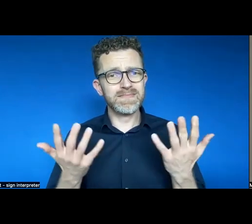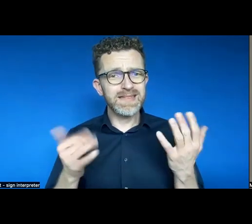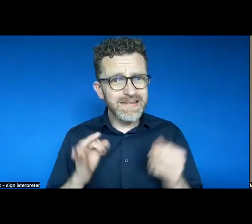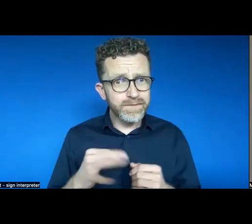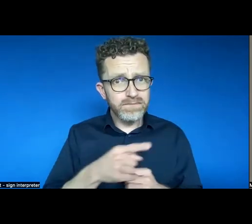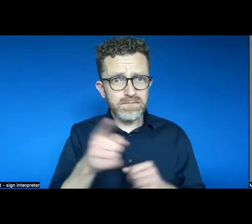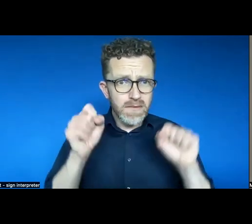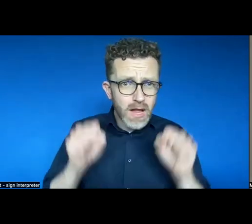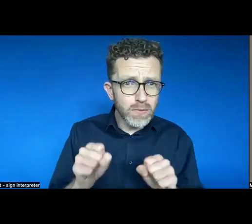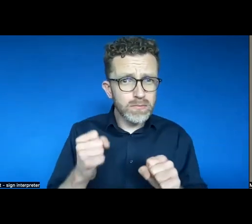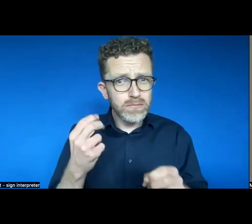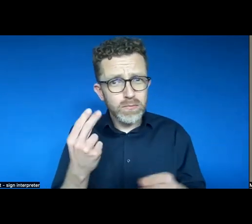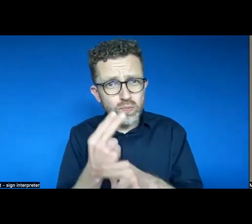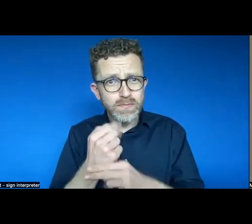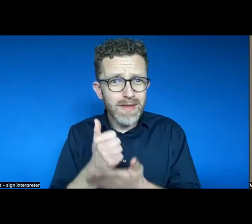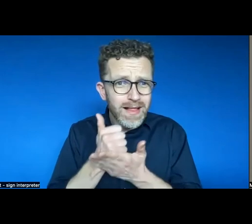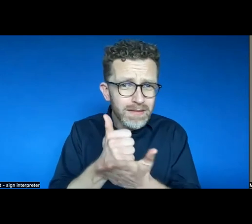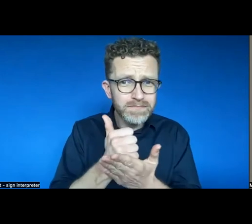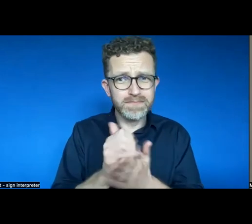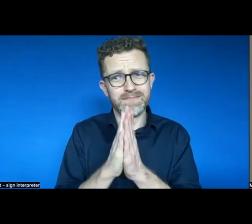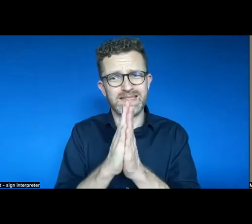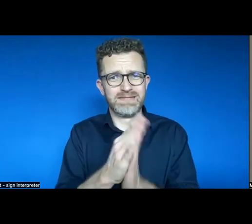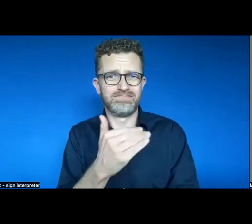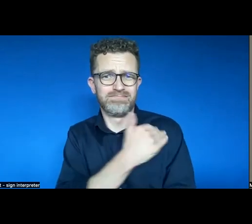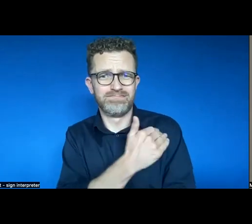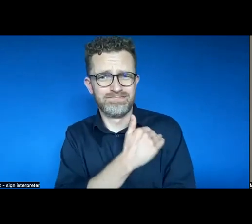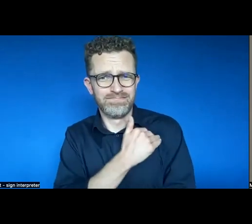information, or to provide you